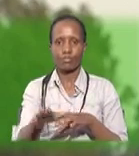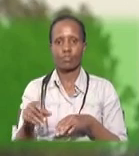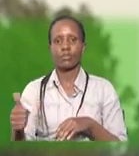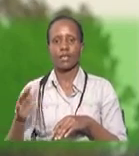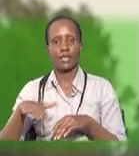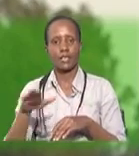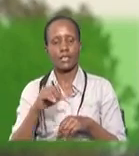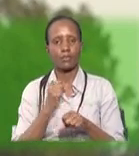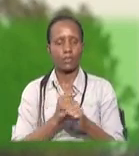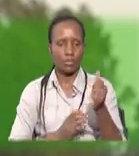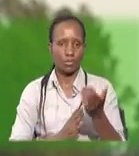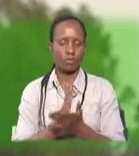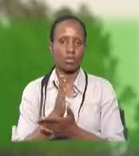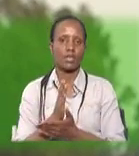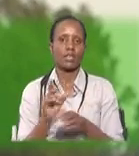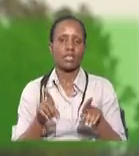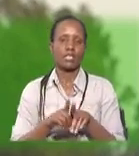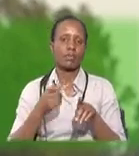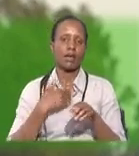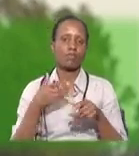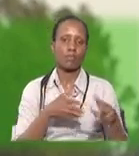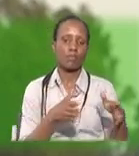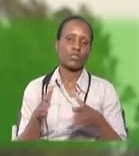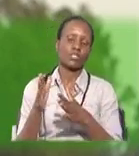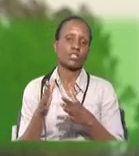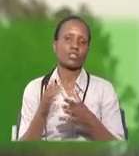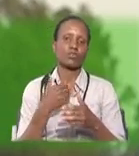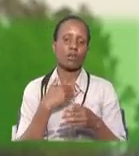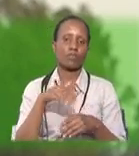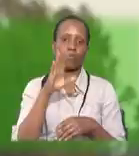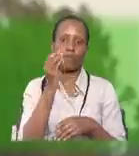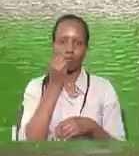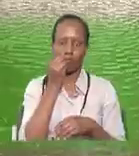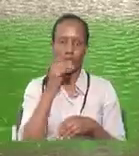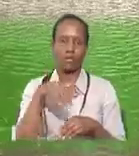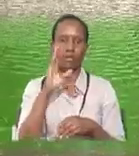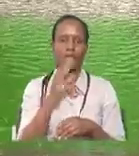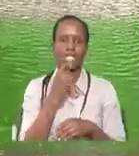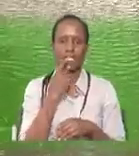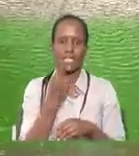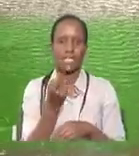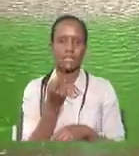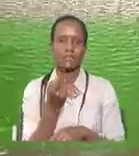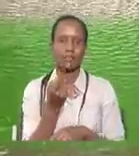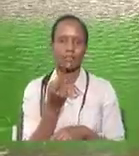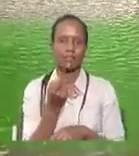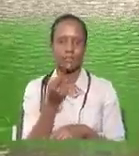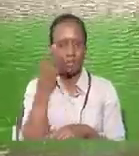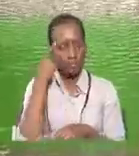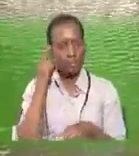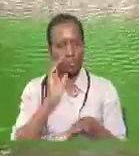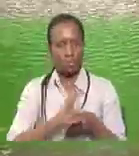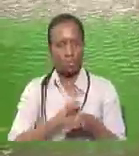to the outgrower areas and ensure that they also have an opportunity to produce more food and more rice. For